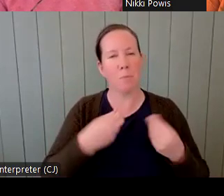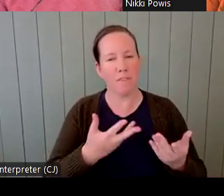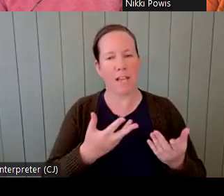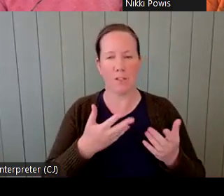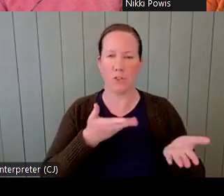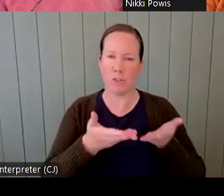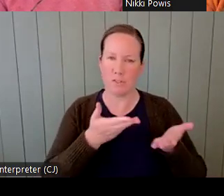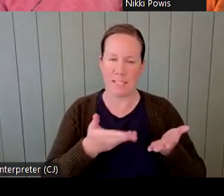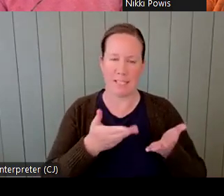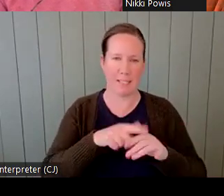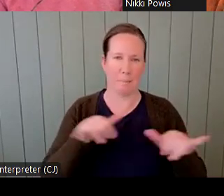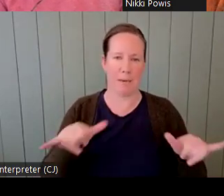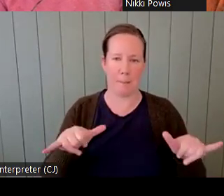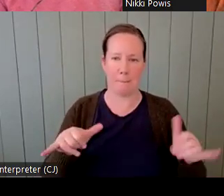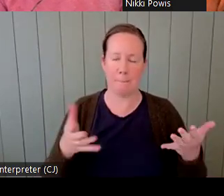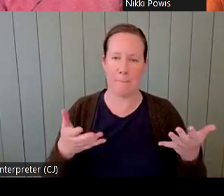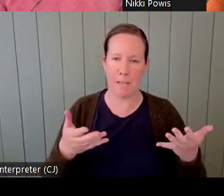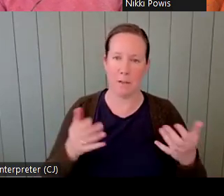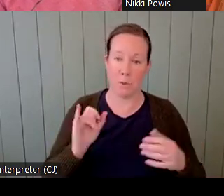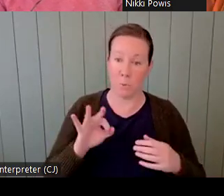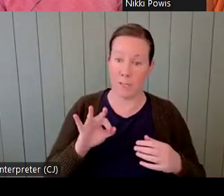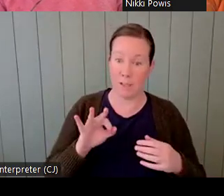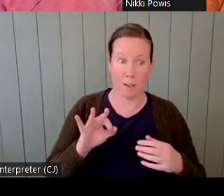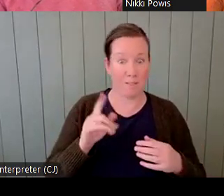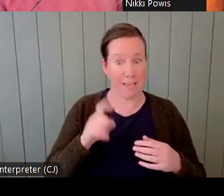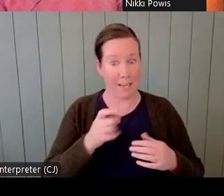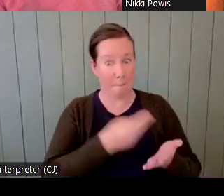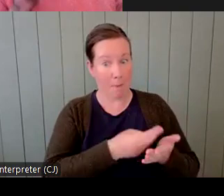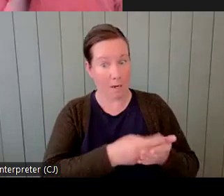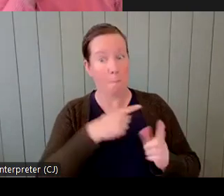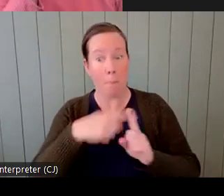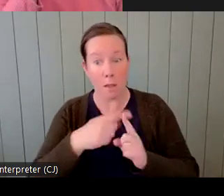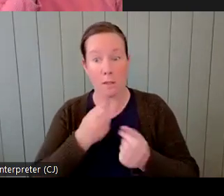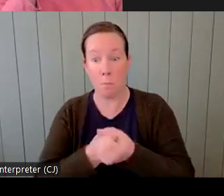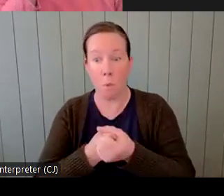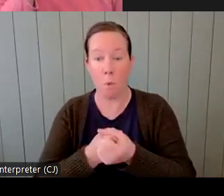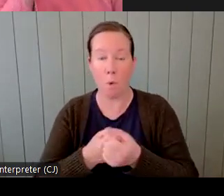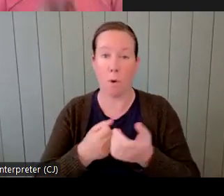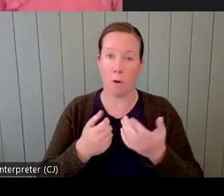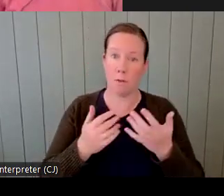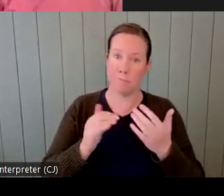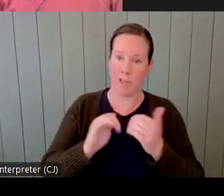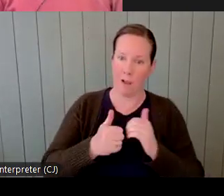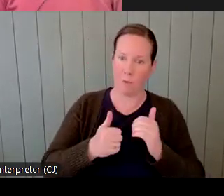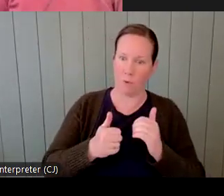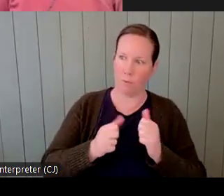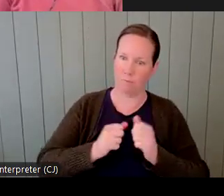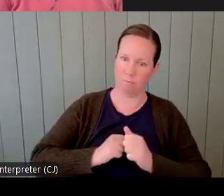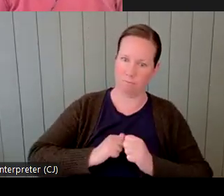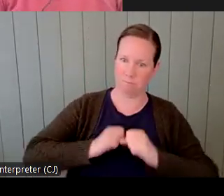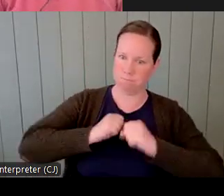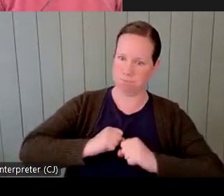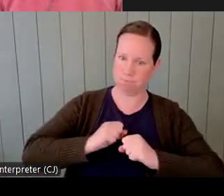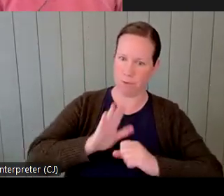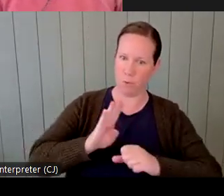accelerator incubator programs in case you need that support to build a strong and a more viable business plan. Then you